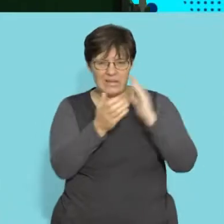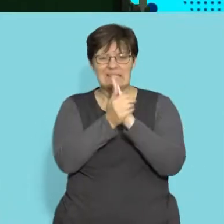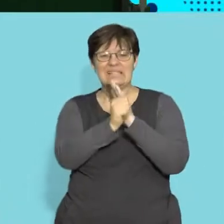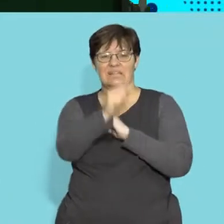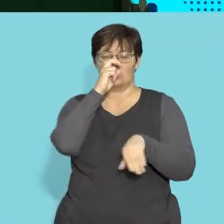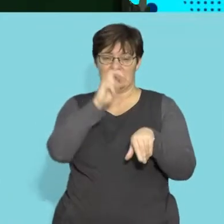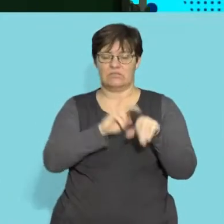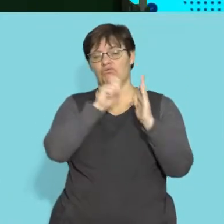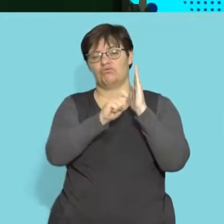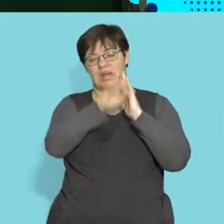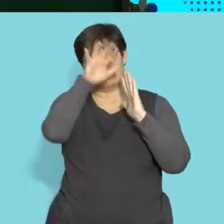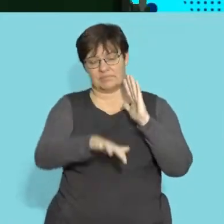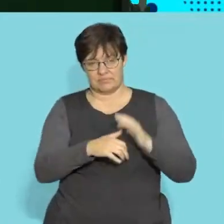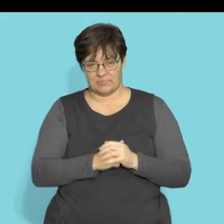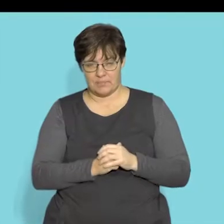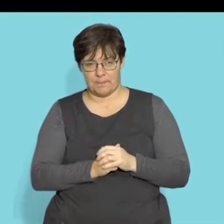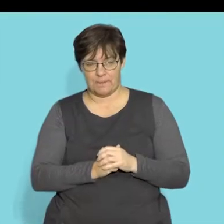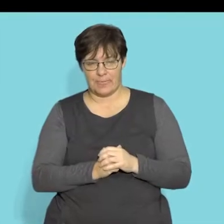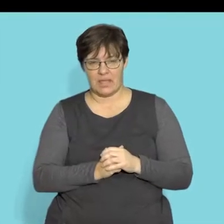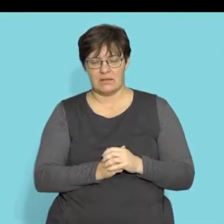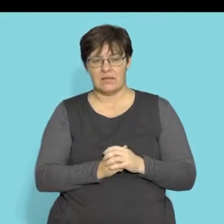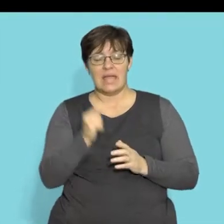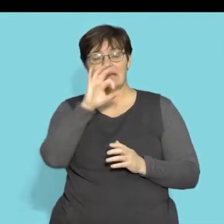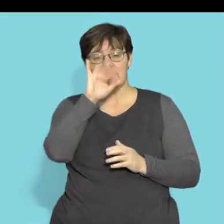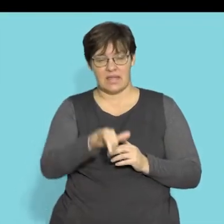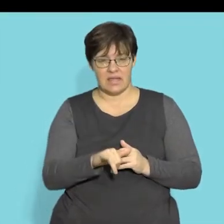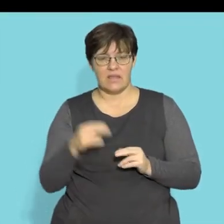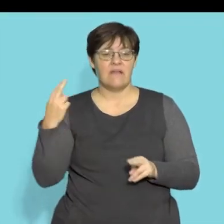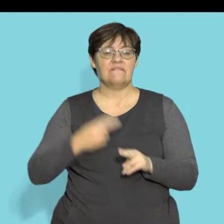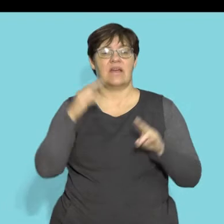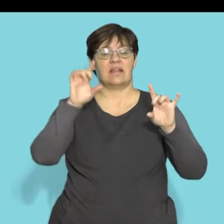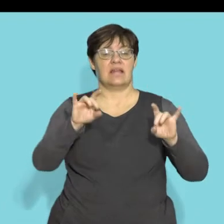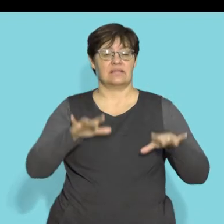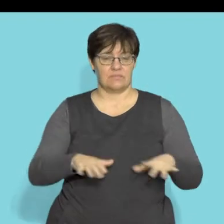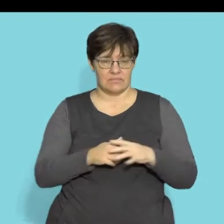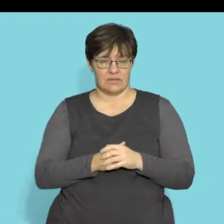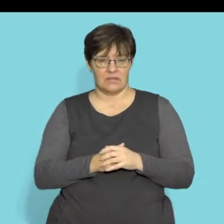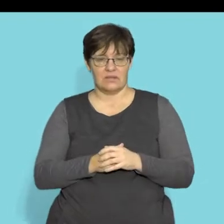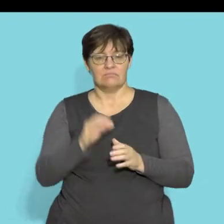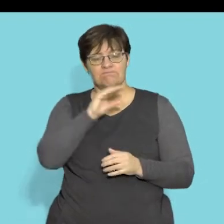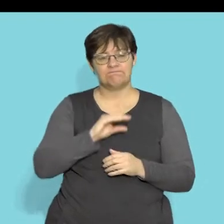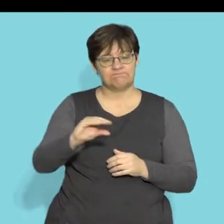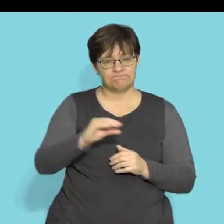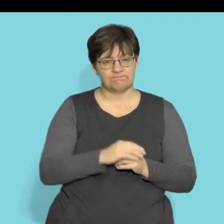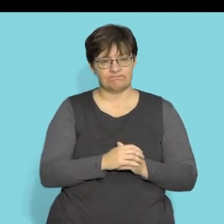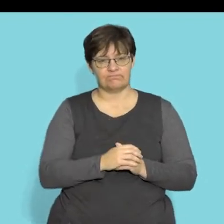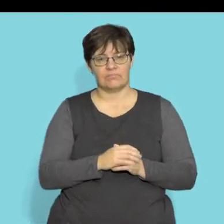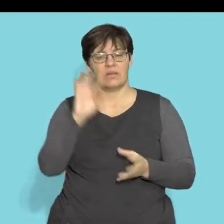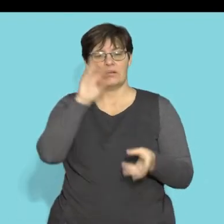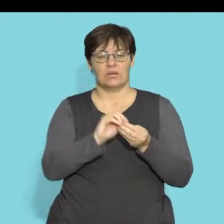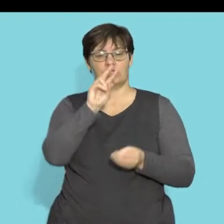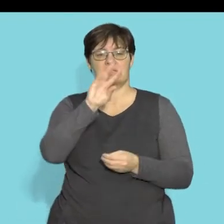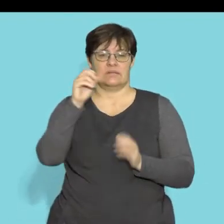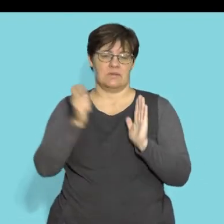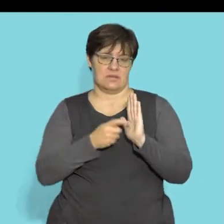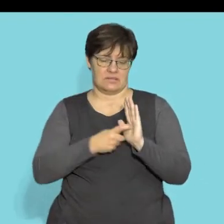the skills required to write this essay. As I mentioned, that the essay in the final examination is allocated a